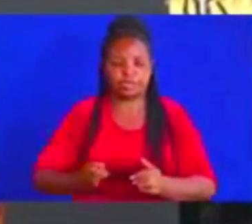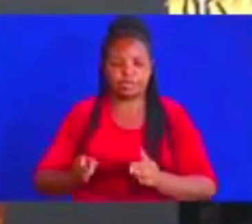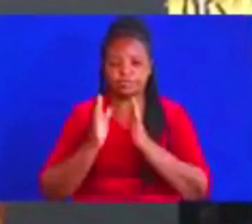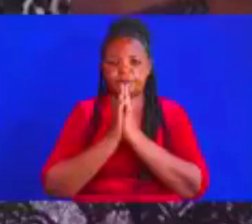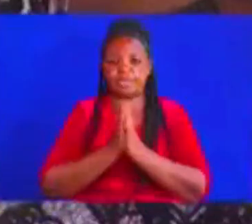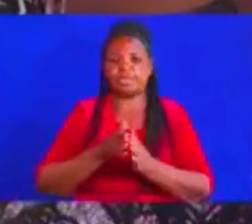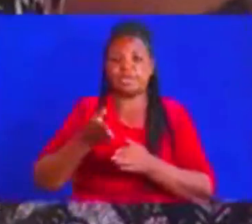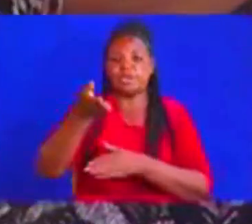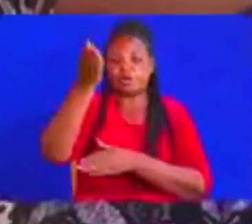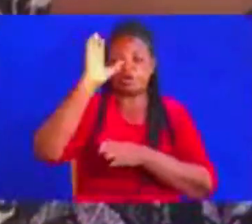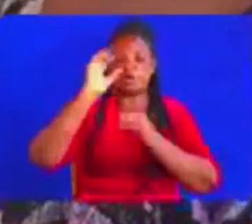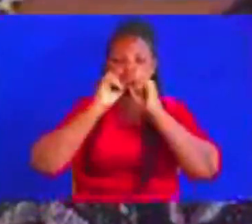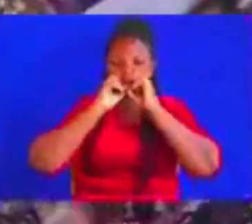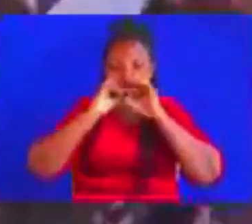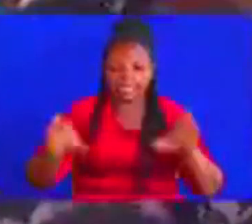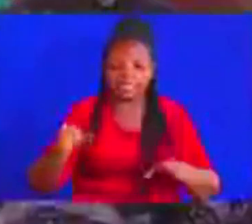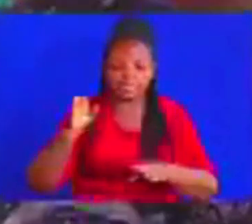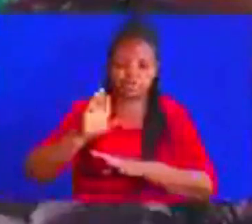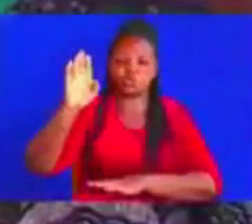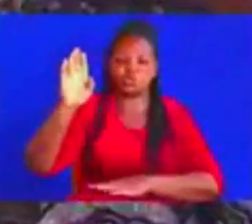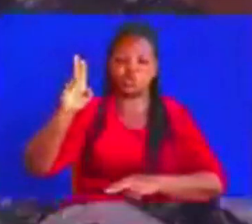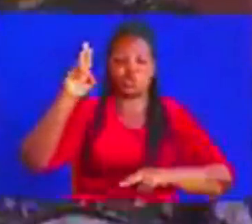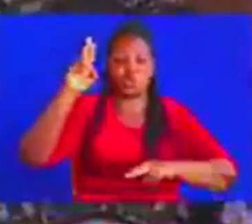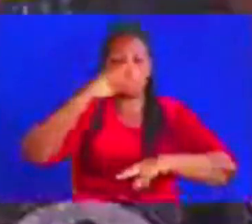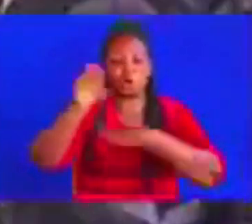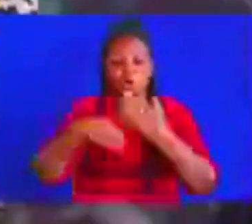God bless you. Please be seated.